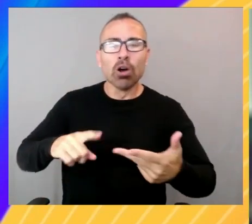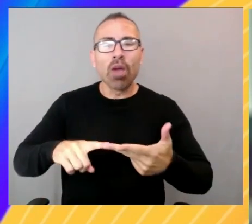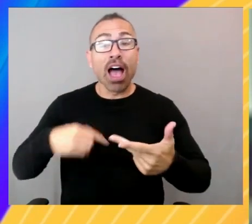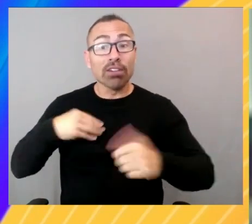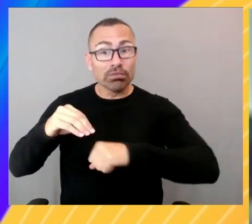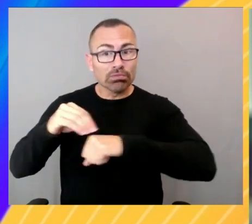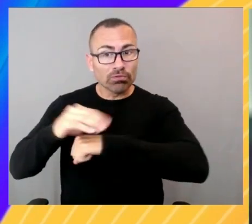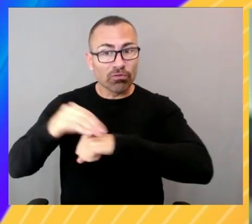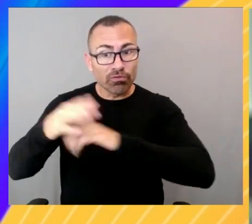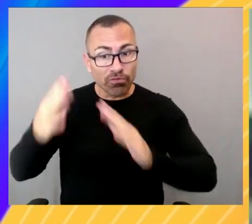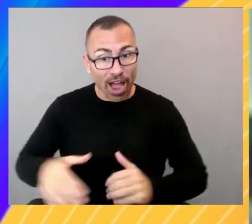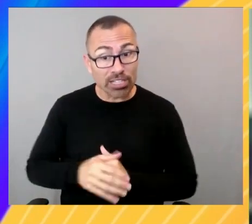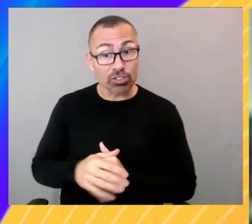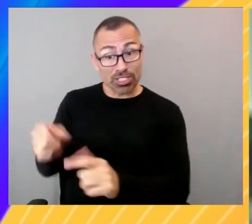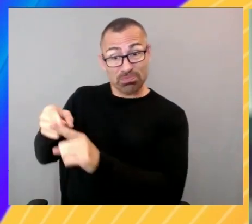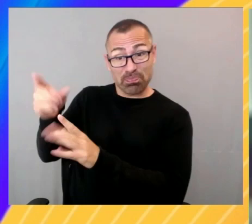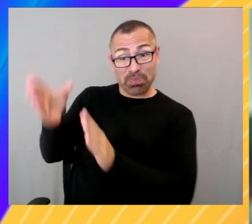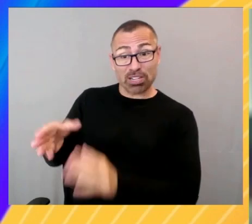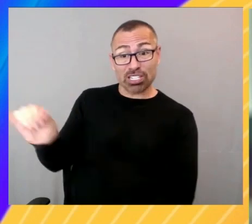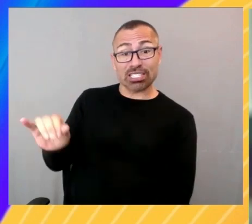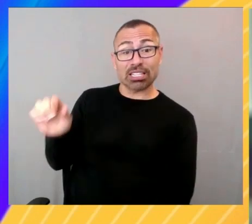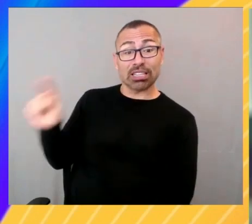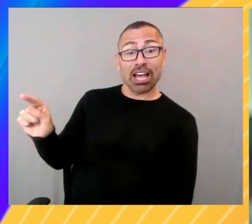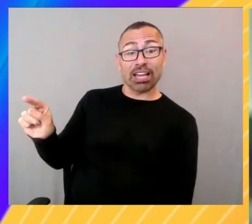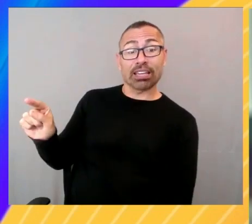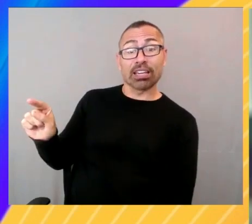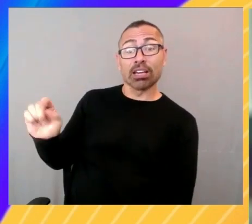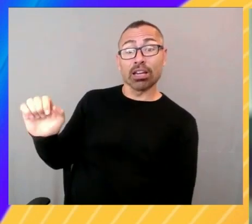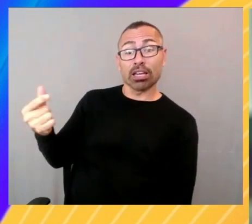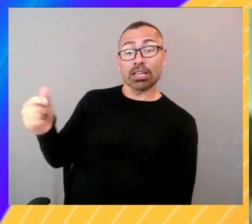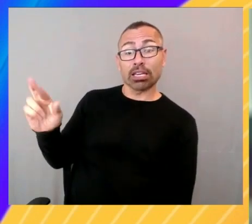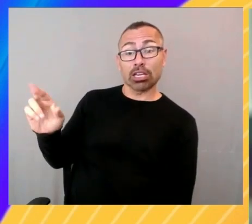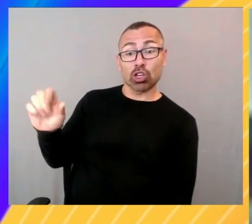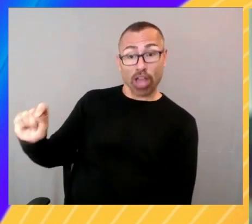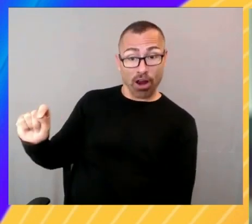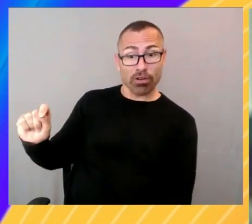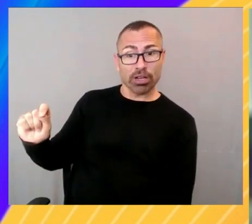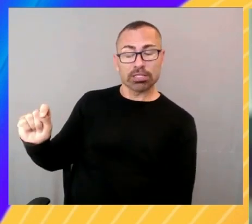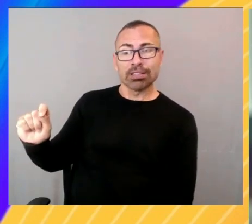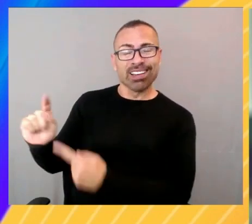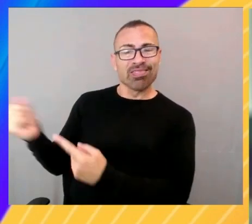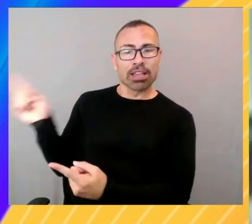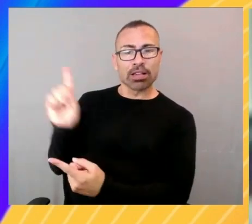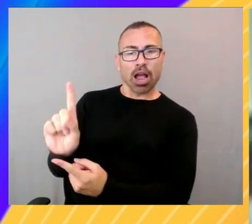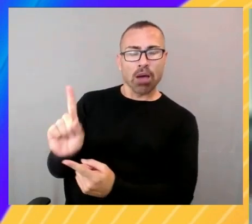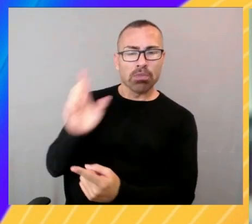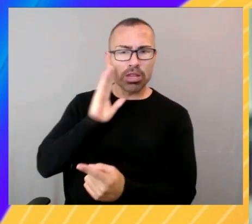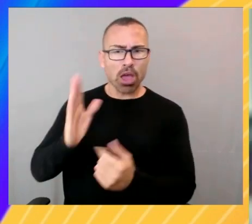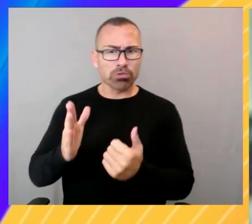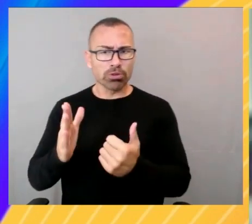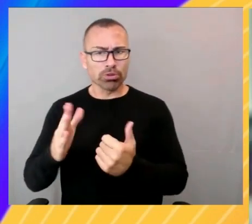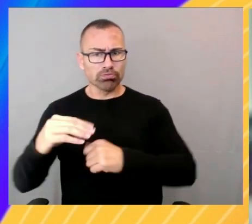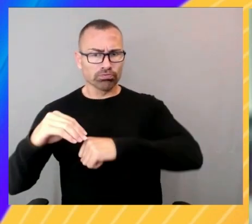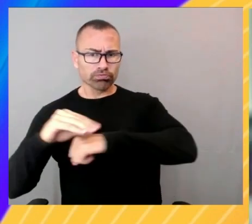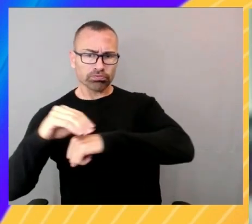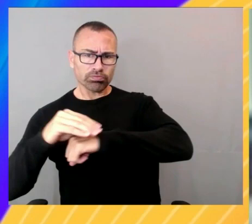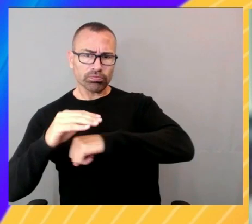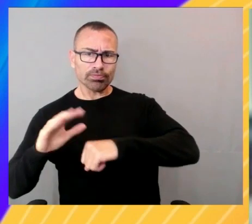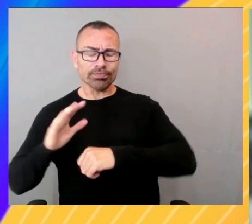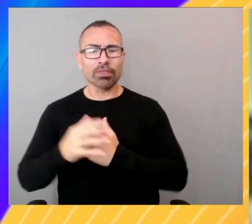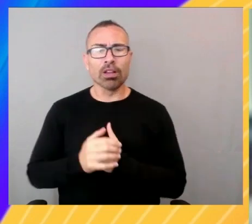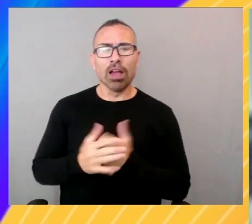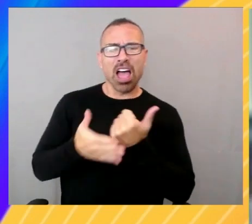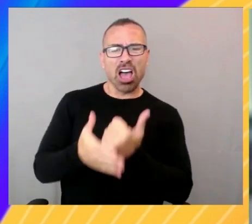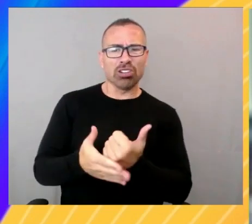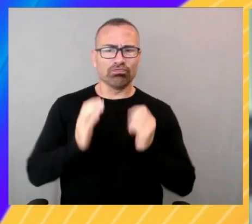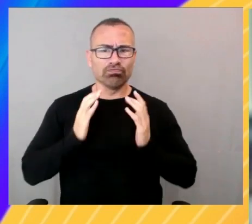can come and not just come in and share our knowledge, but help the customer self-assess and self-plan. One thing that's always stood